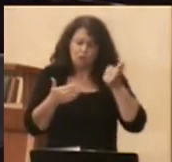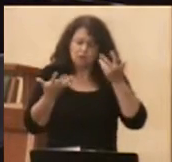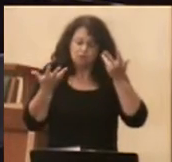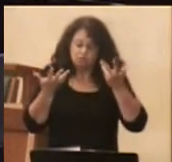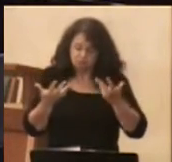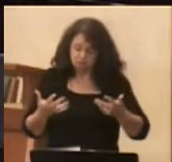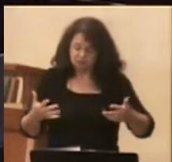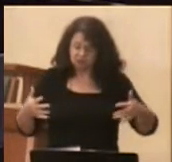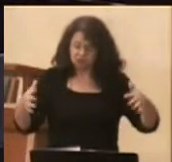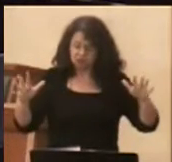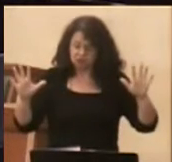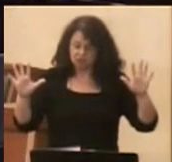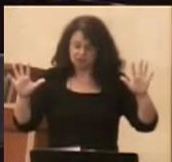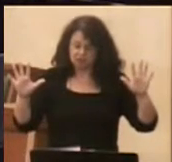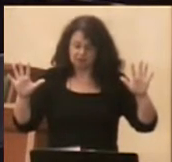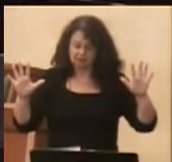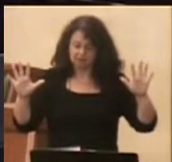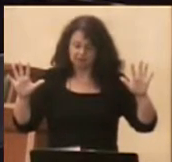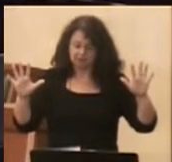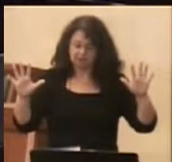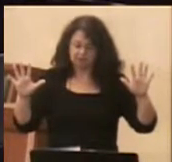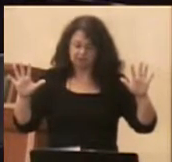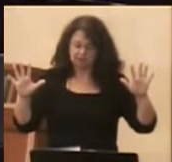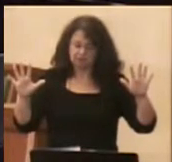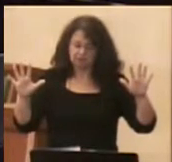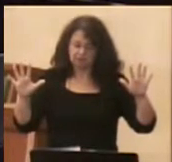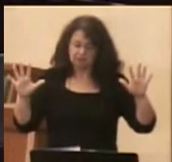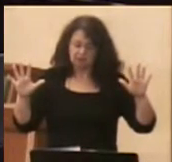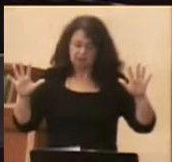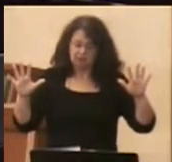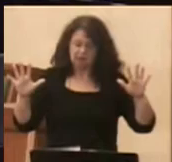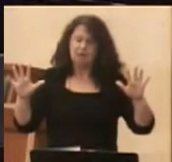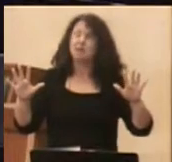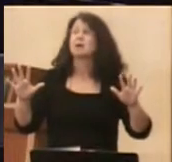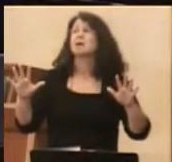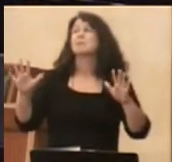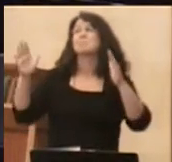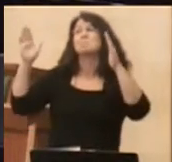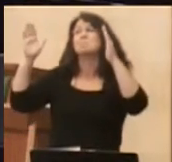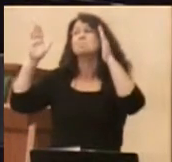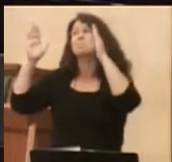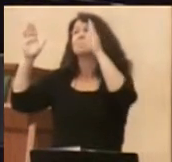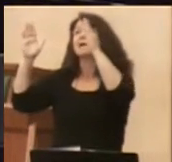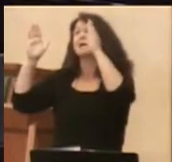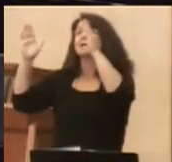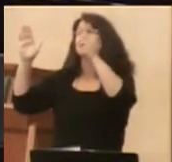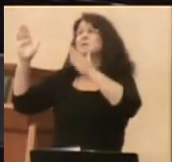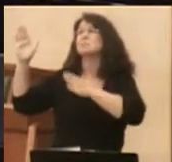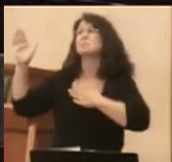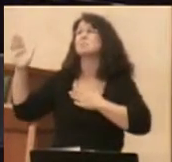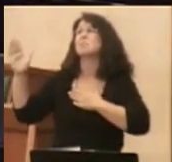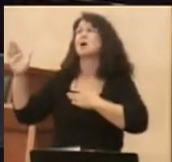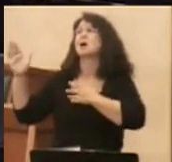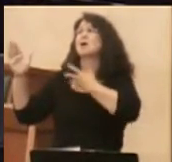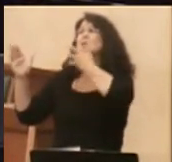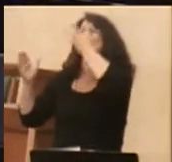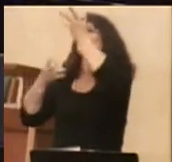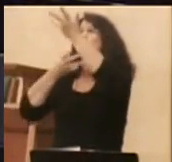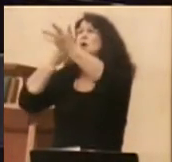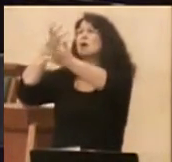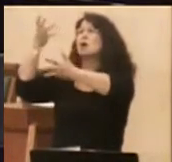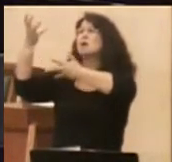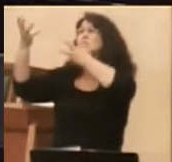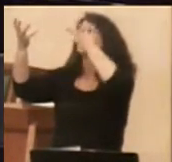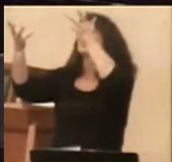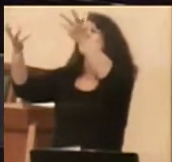gone, hear my cry, hear my call, hold my